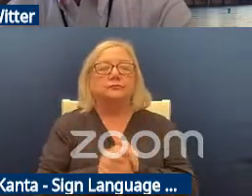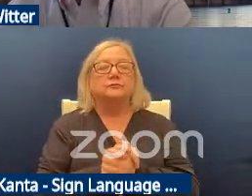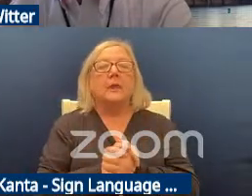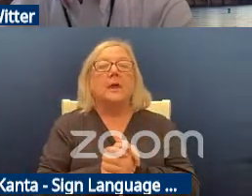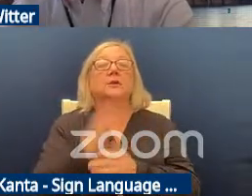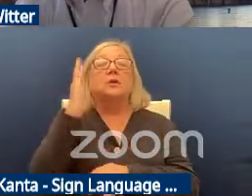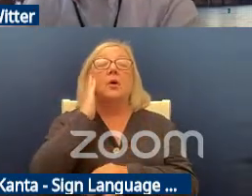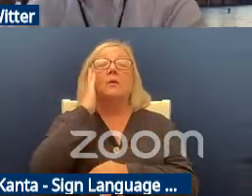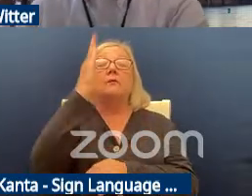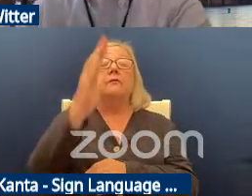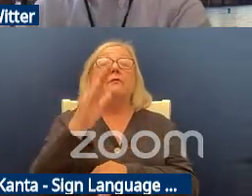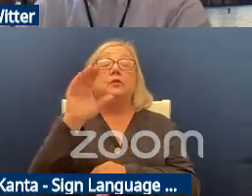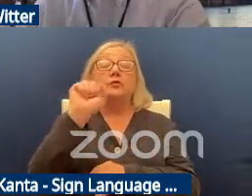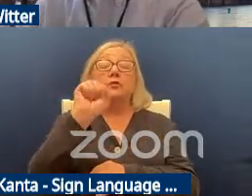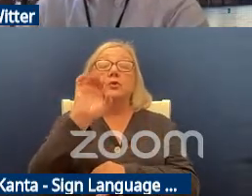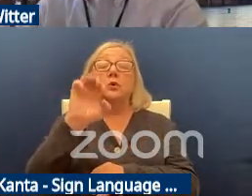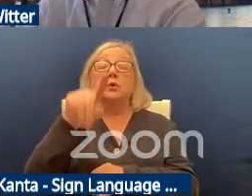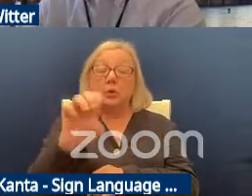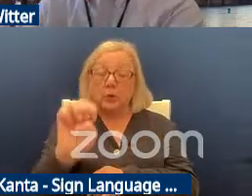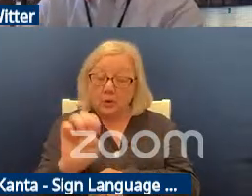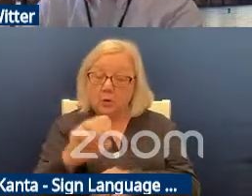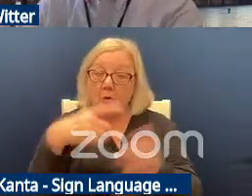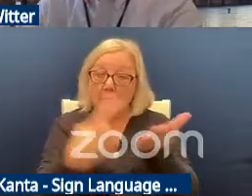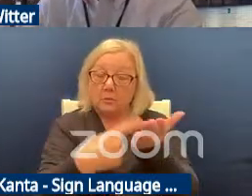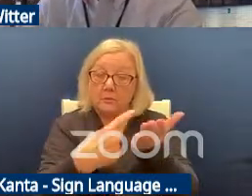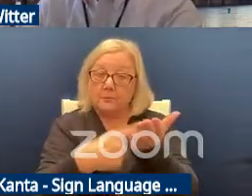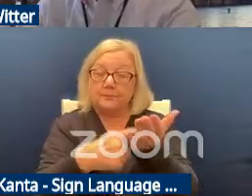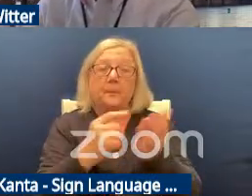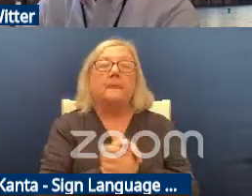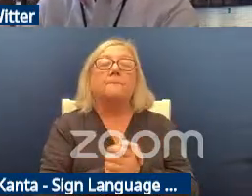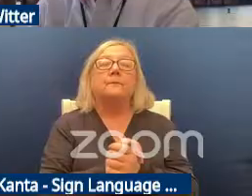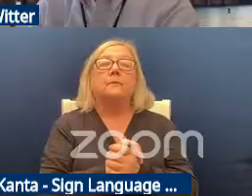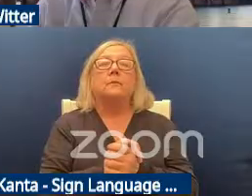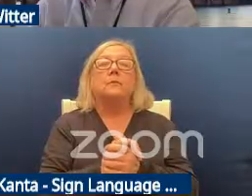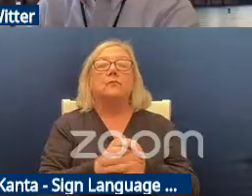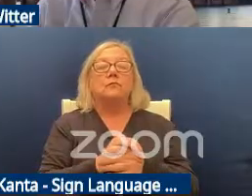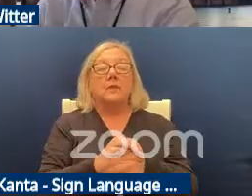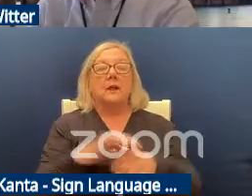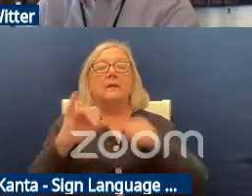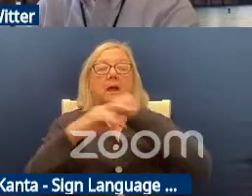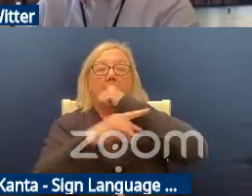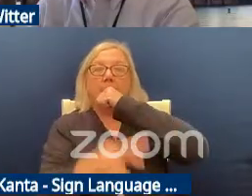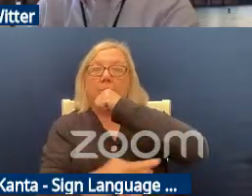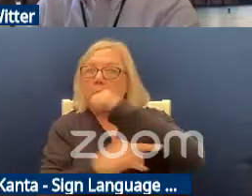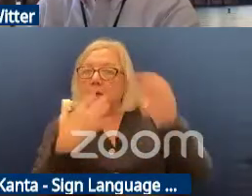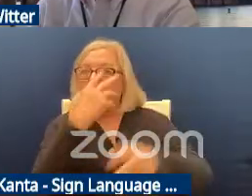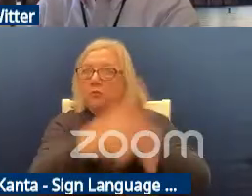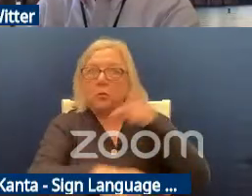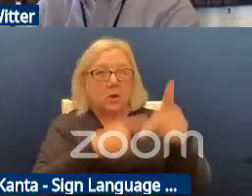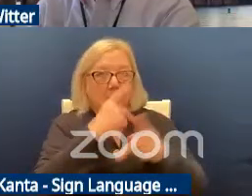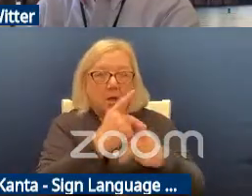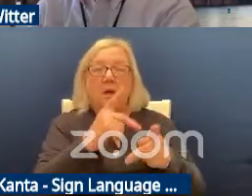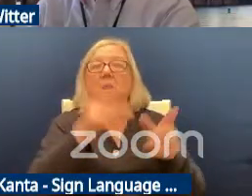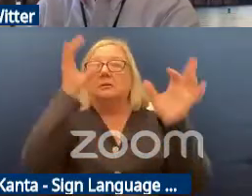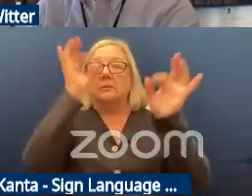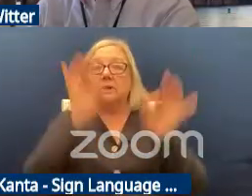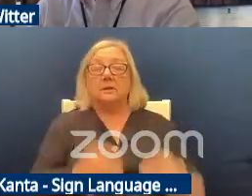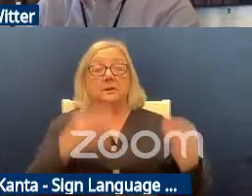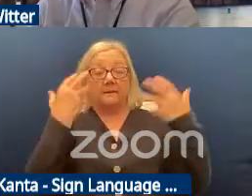scope. One is, when the bridge type decision is made, please